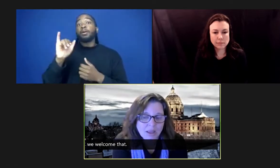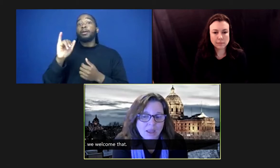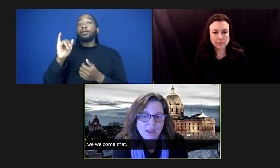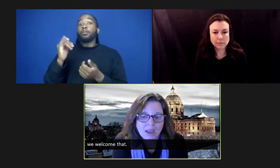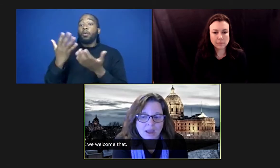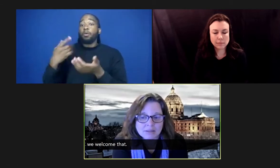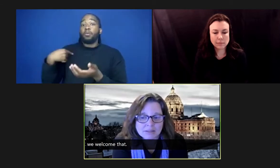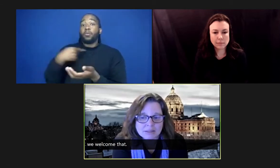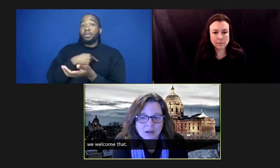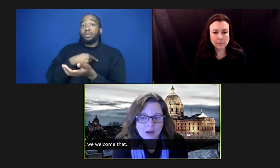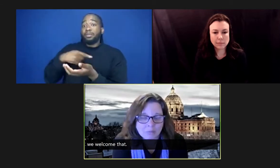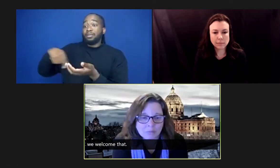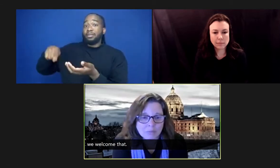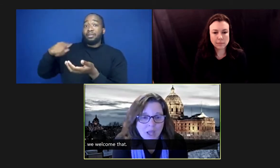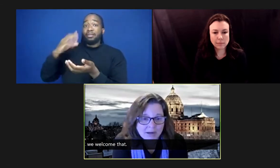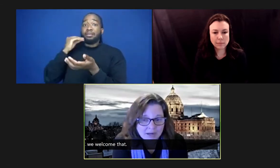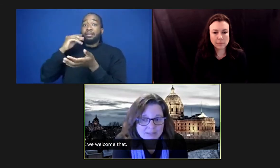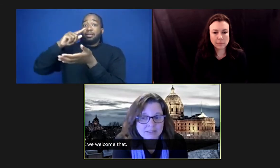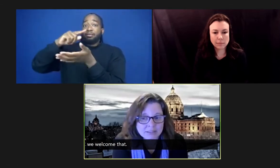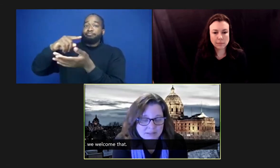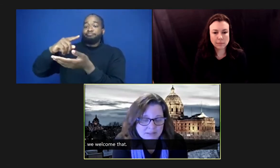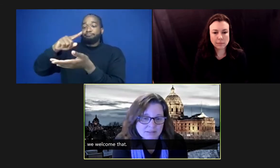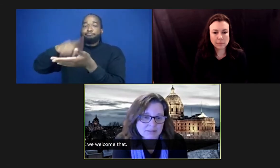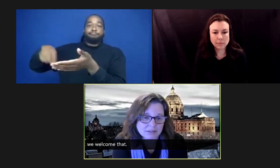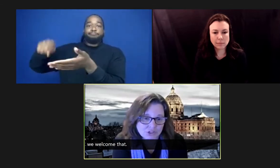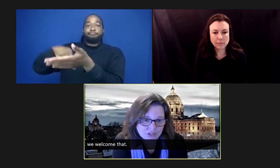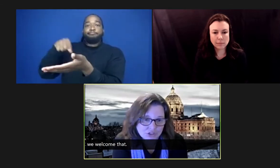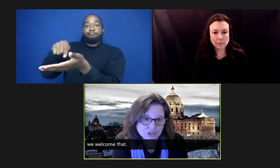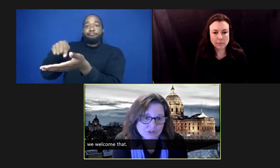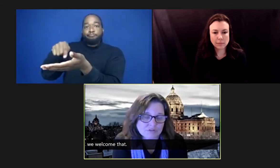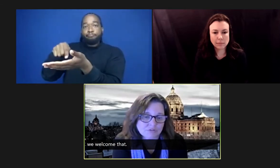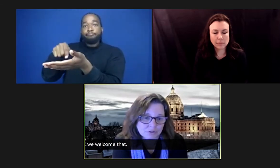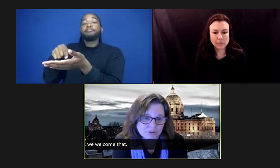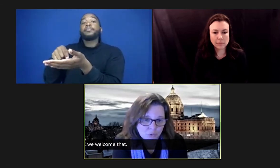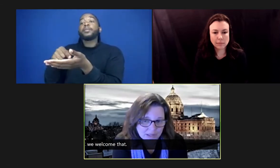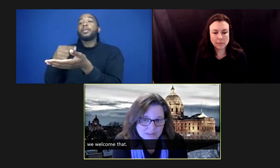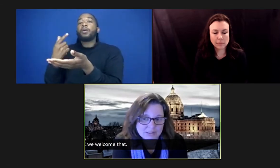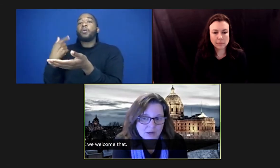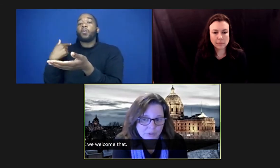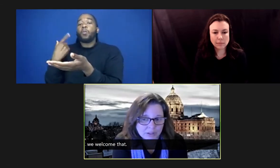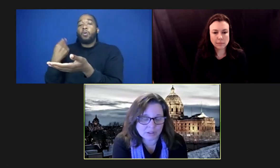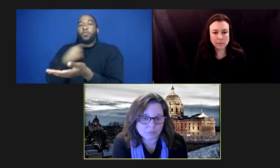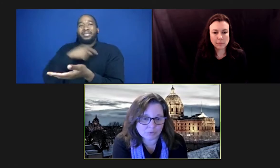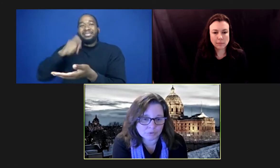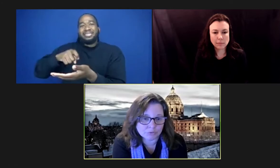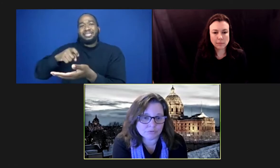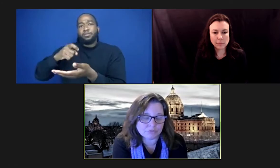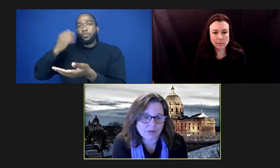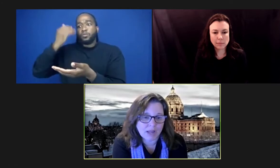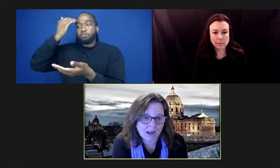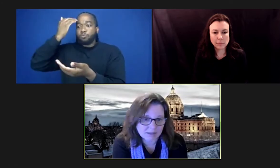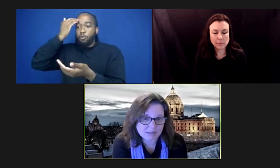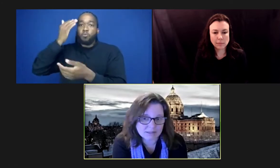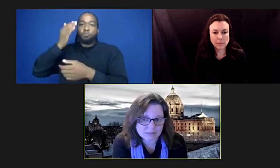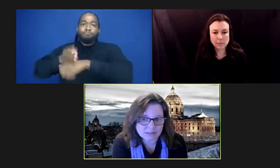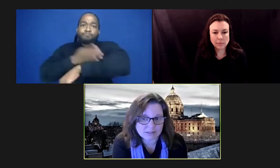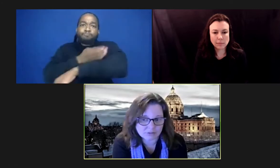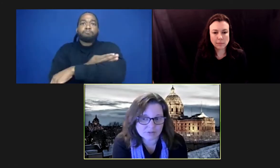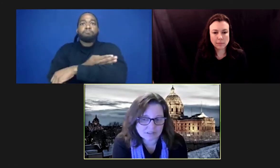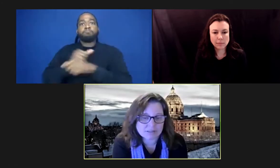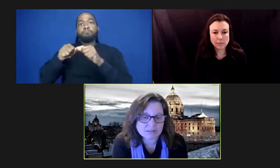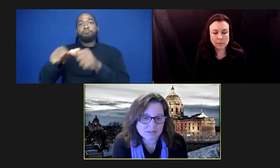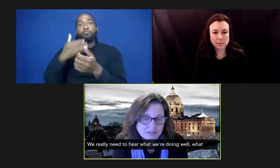well, and ideas and suggestions for ways that we can improve access